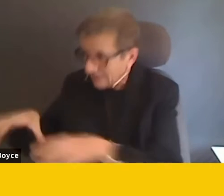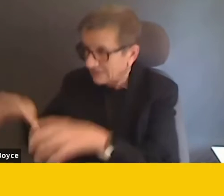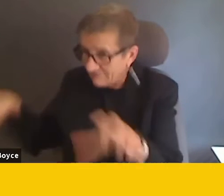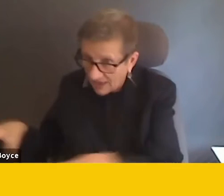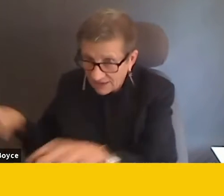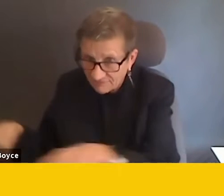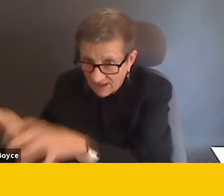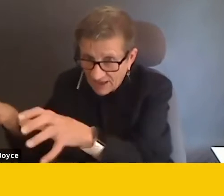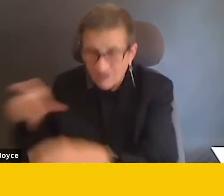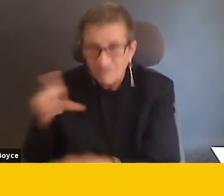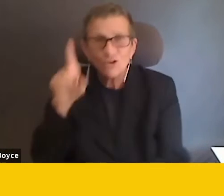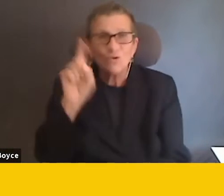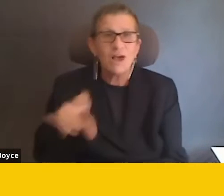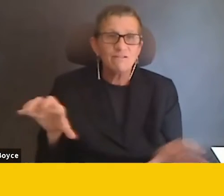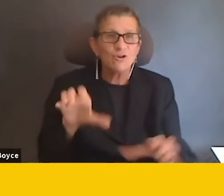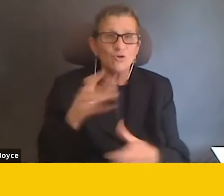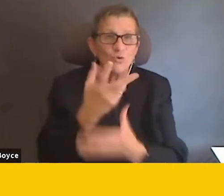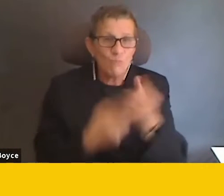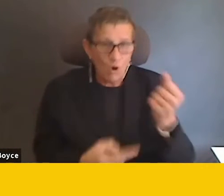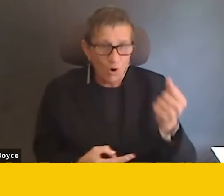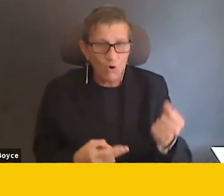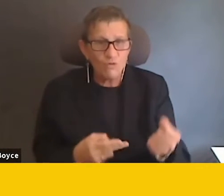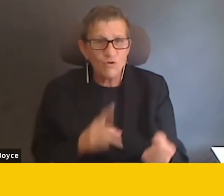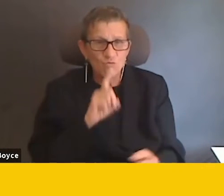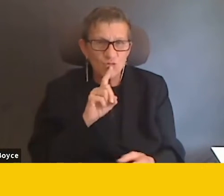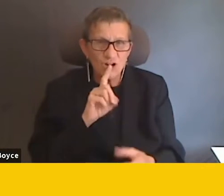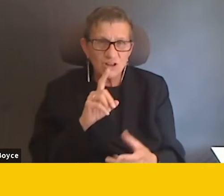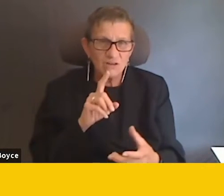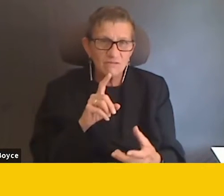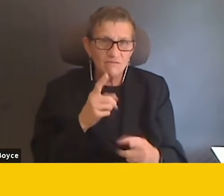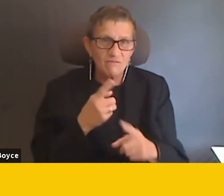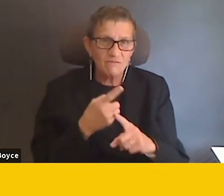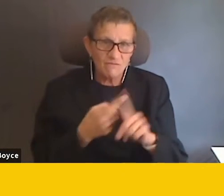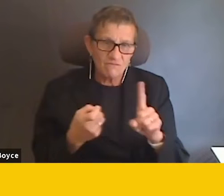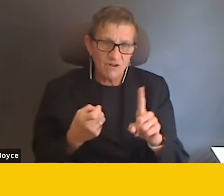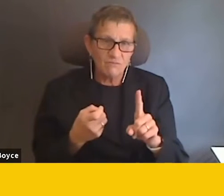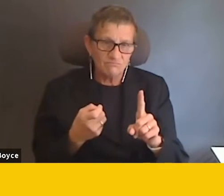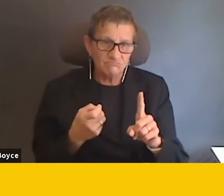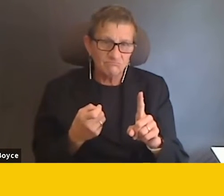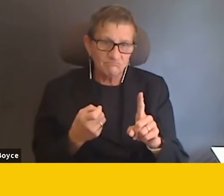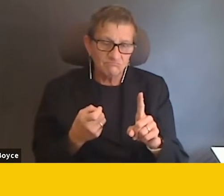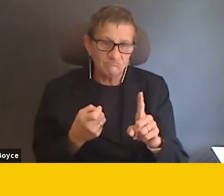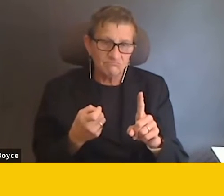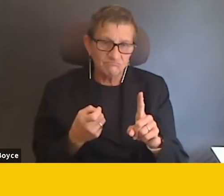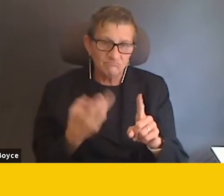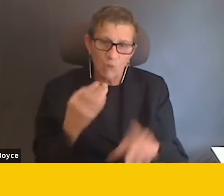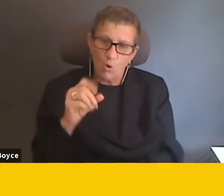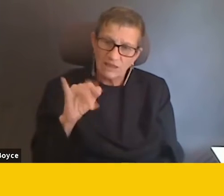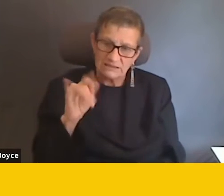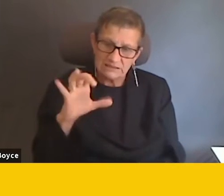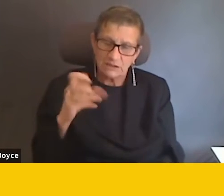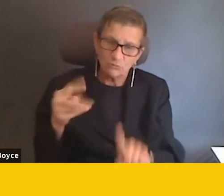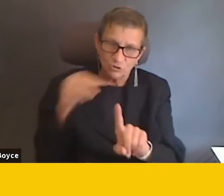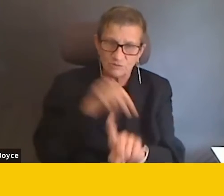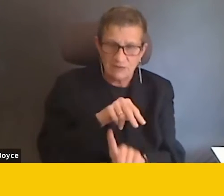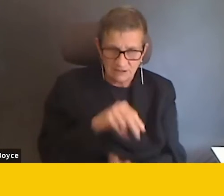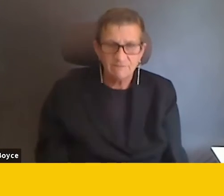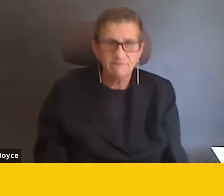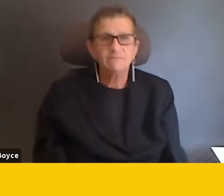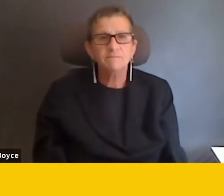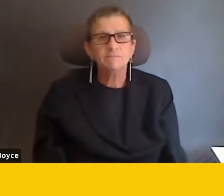need both to give you a really well-rounded, holistic perspective on recruitment. And so,